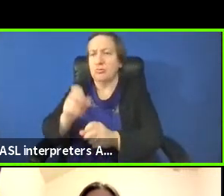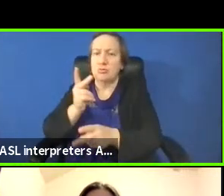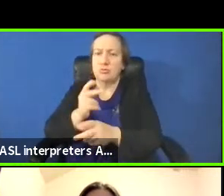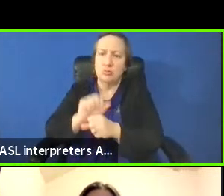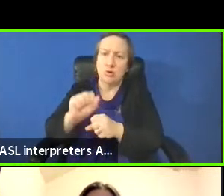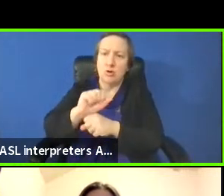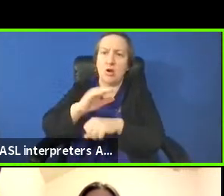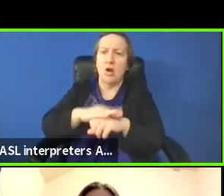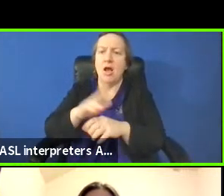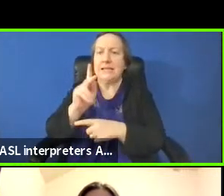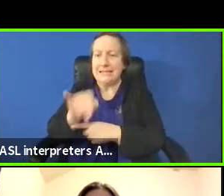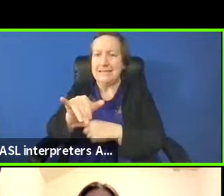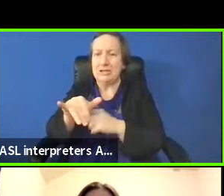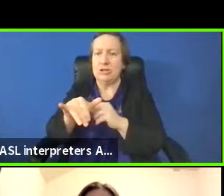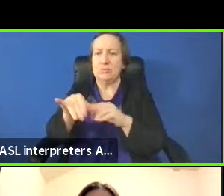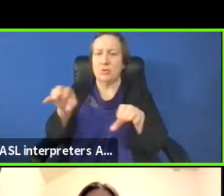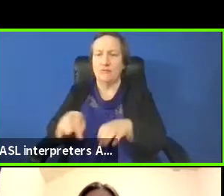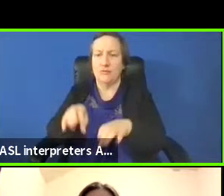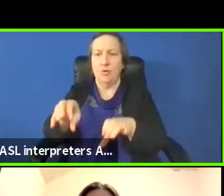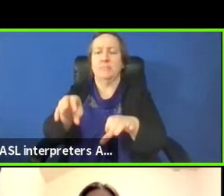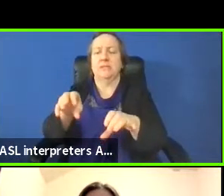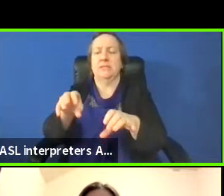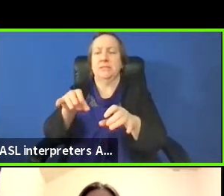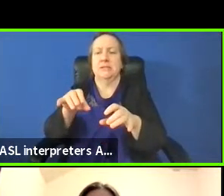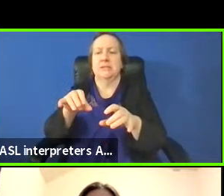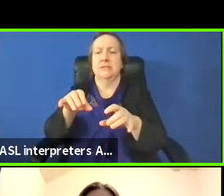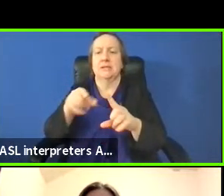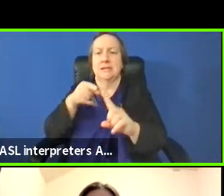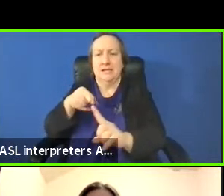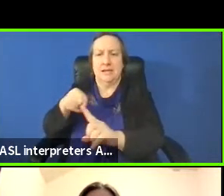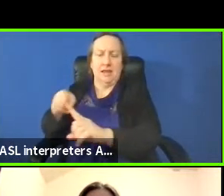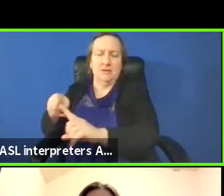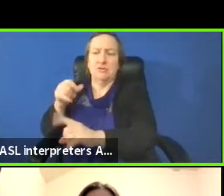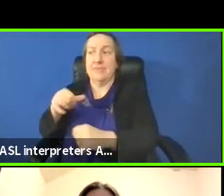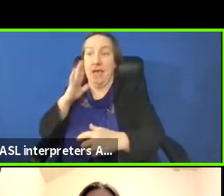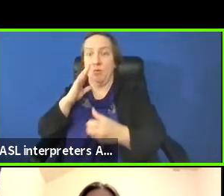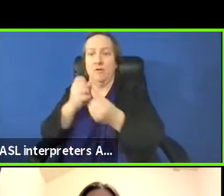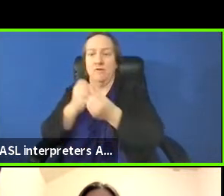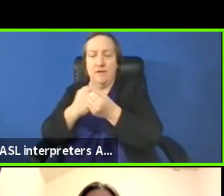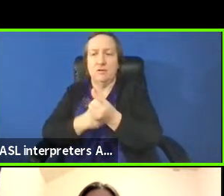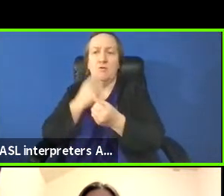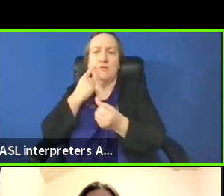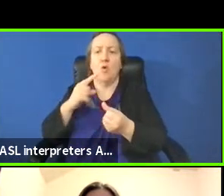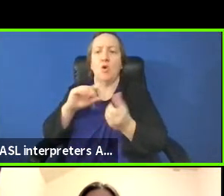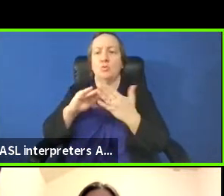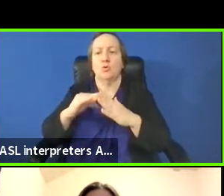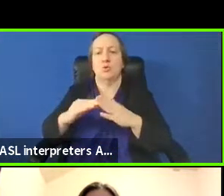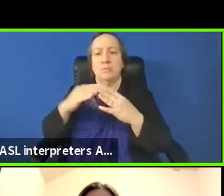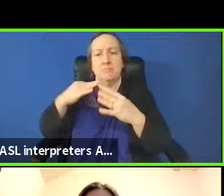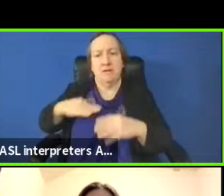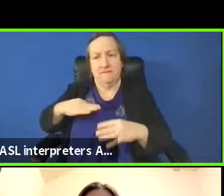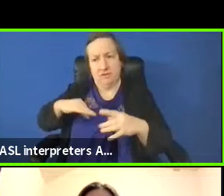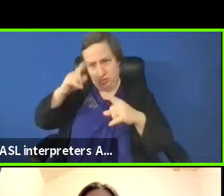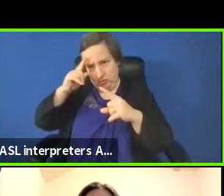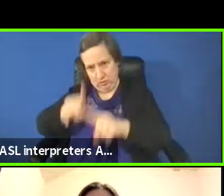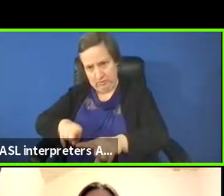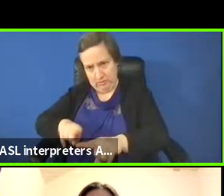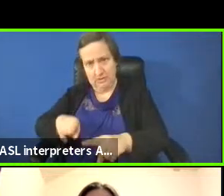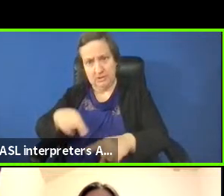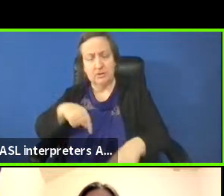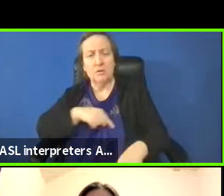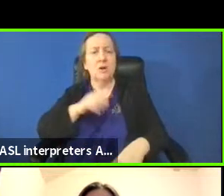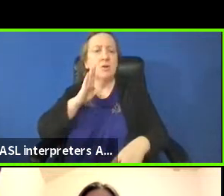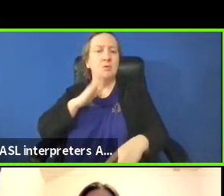indicators, that is going to be the foundation in many ways of the community benefits agreement. So we'll have